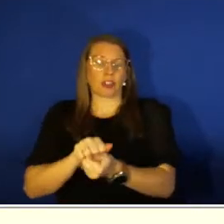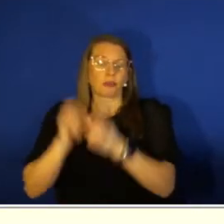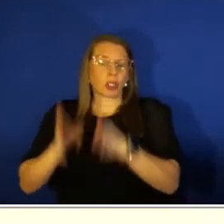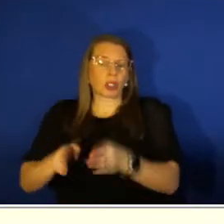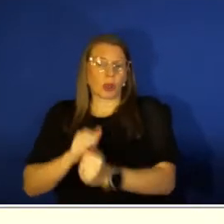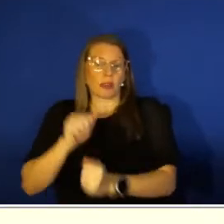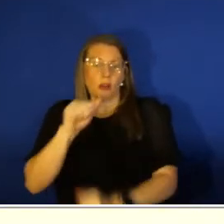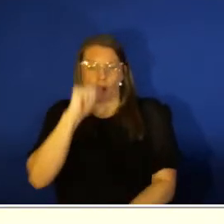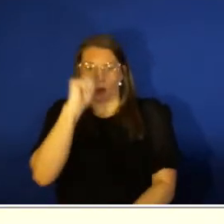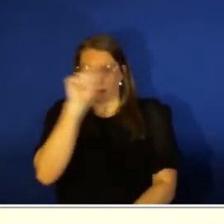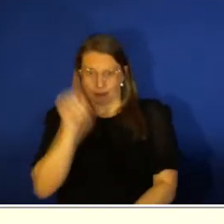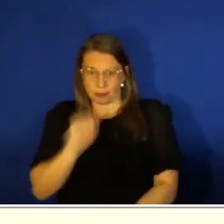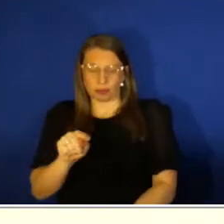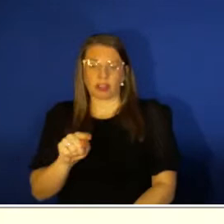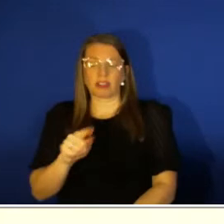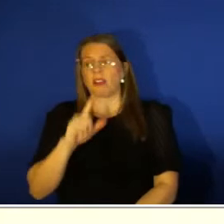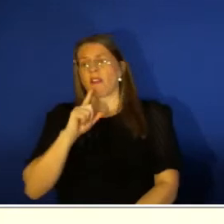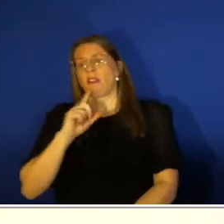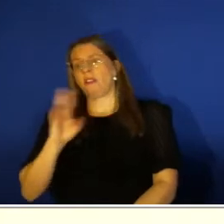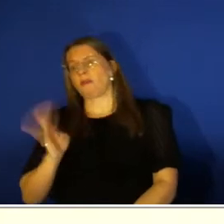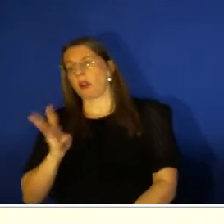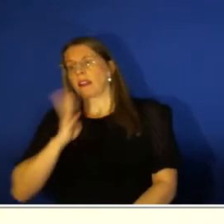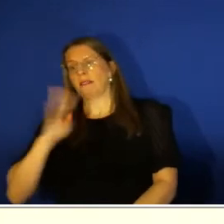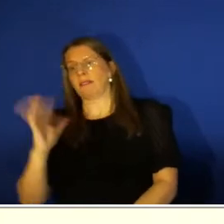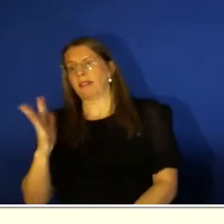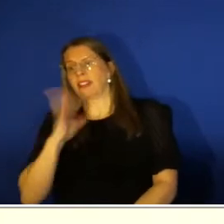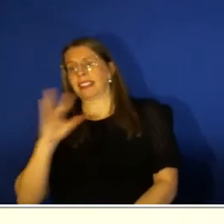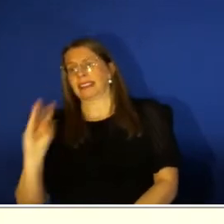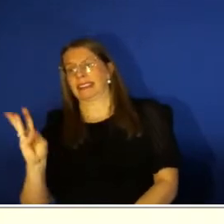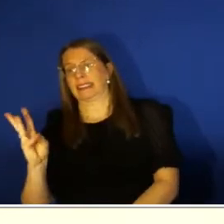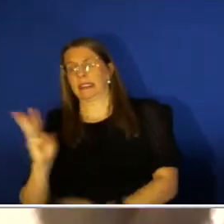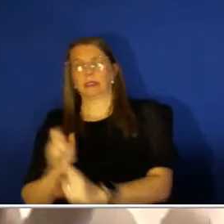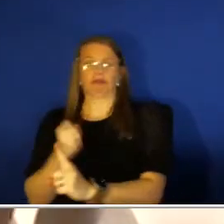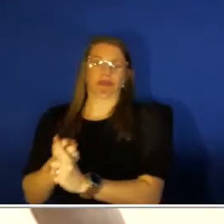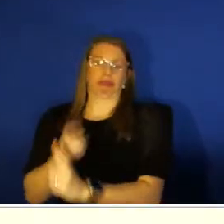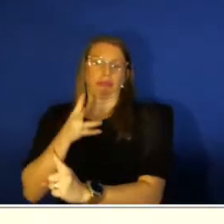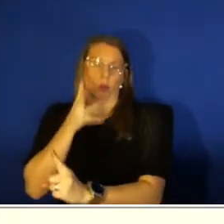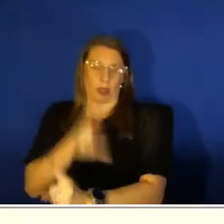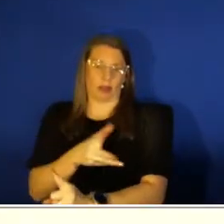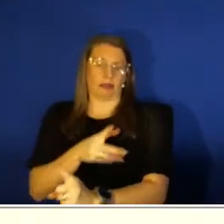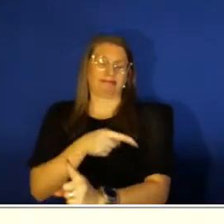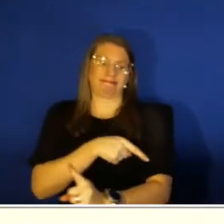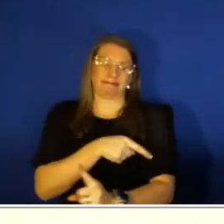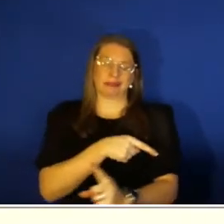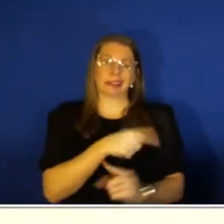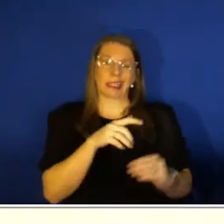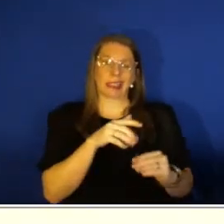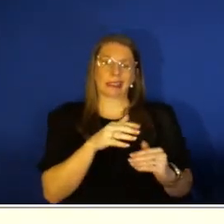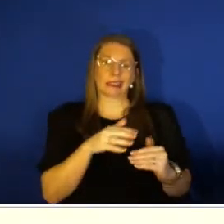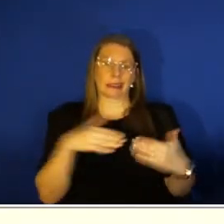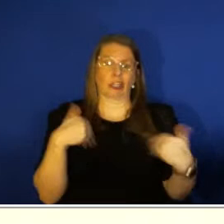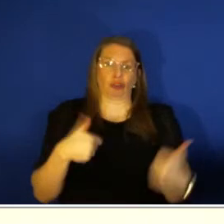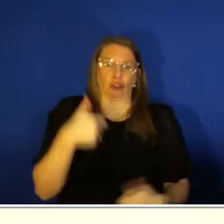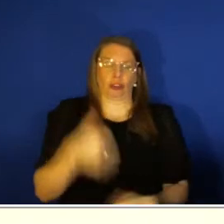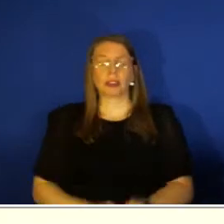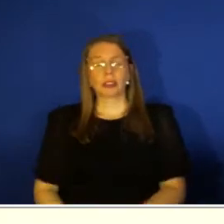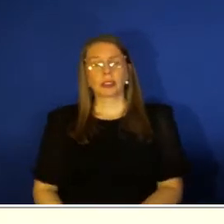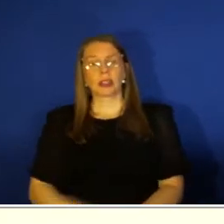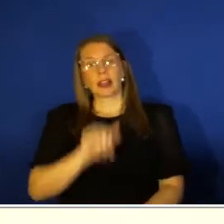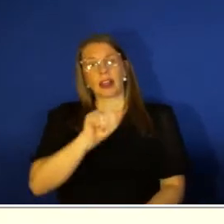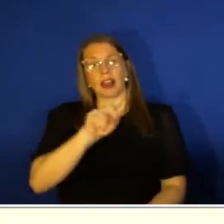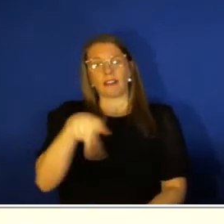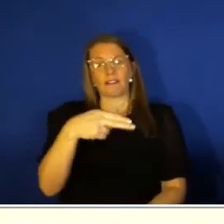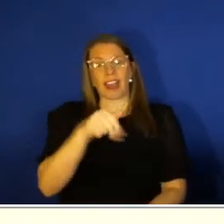in the 40s, 50s, and early 60s on average. So the answer to your question is, in this case, aphasia was